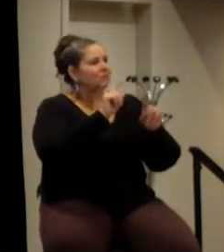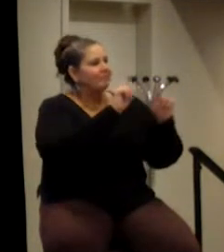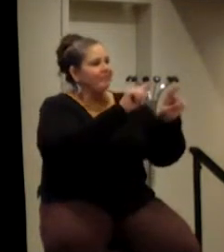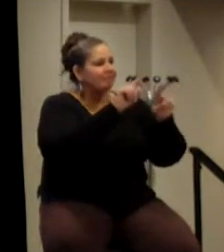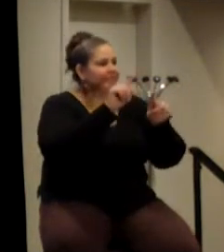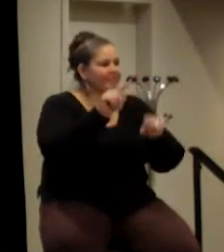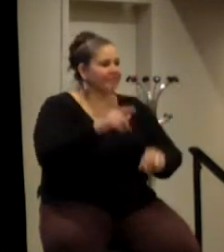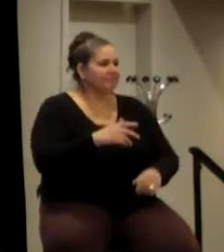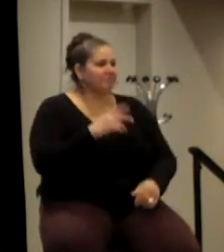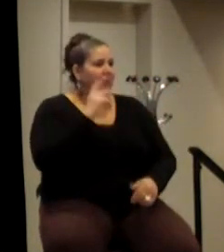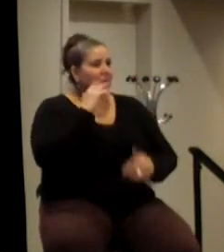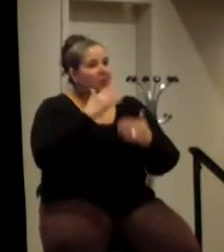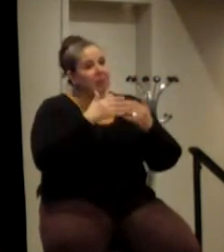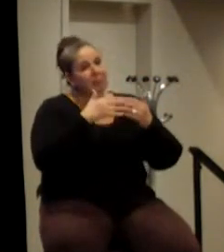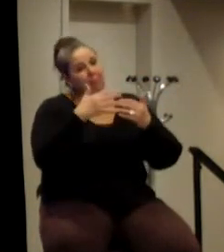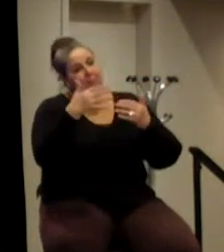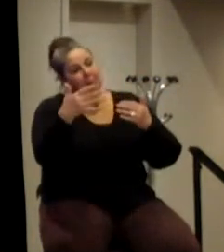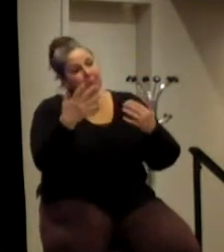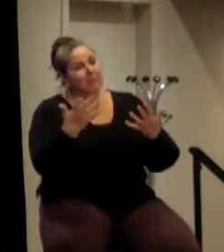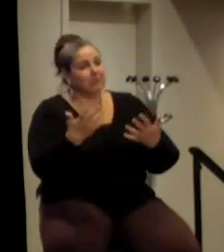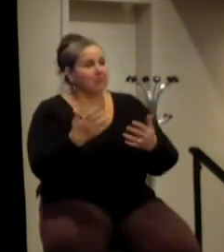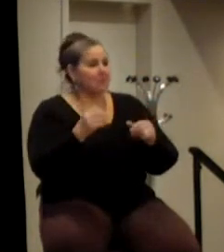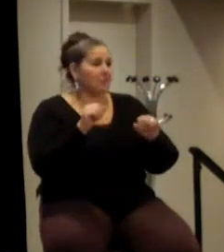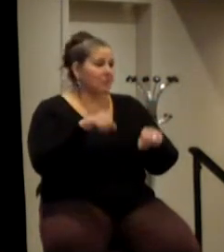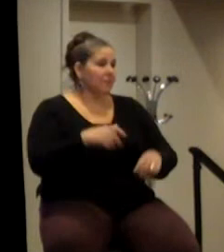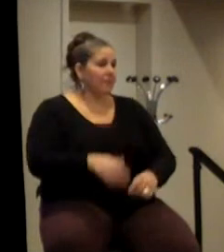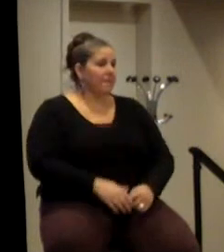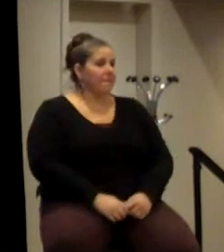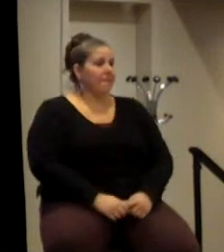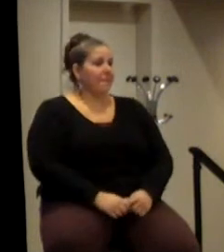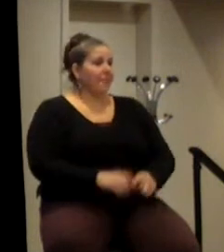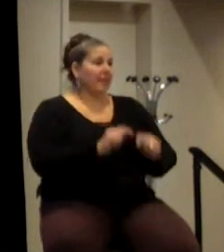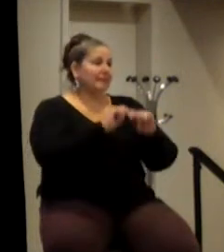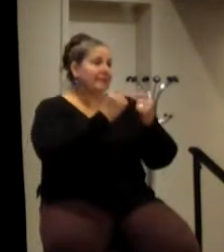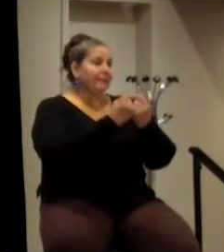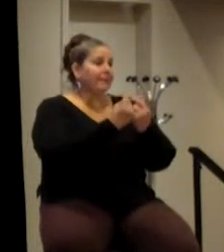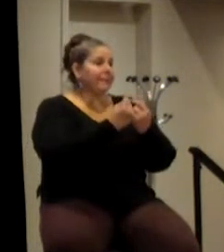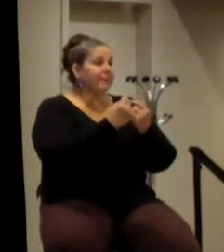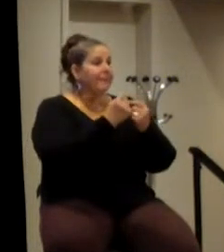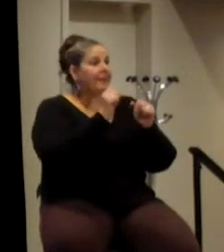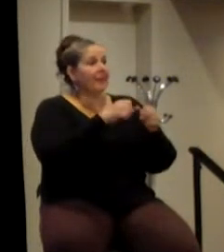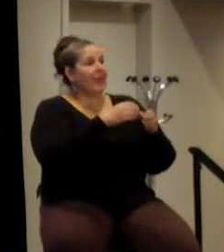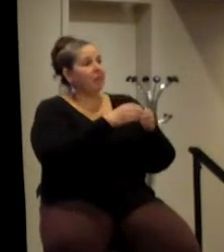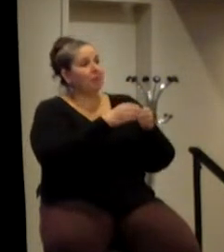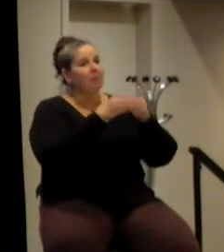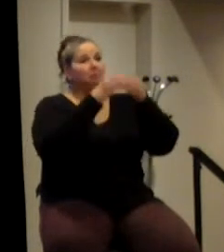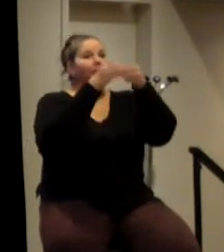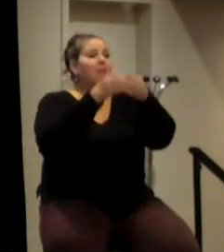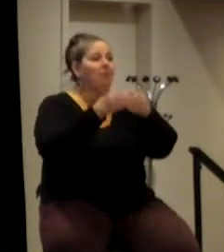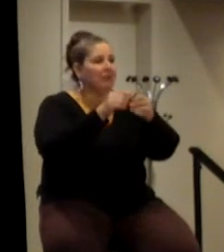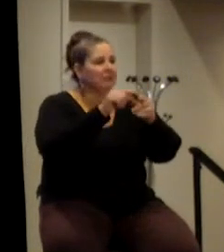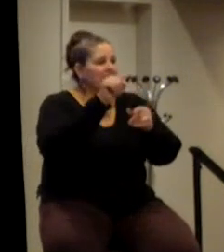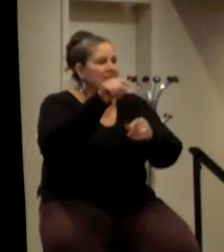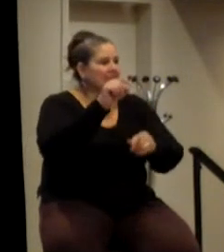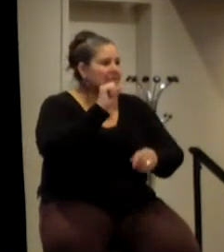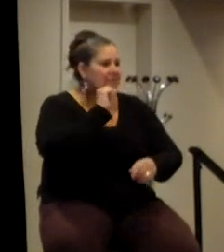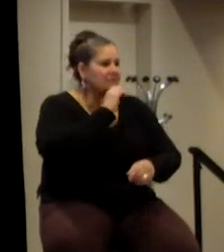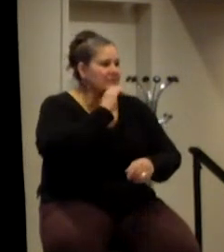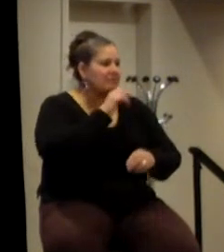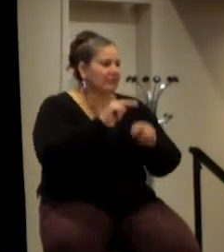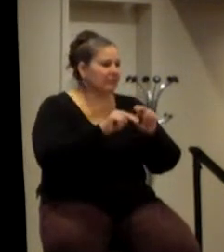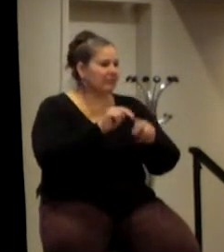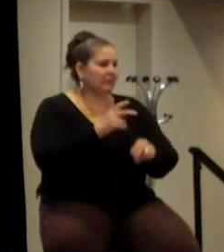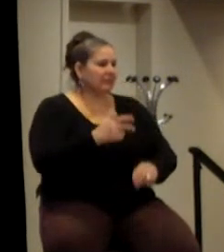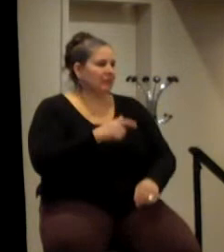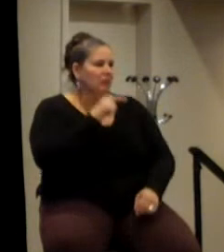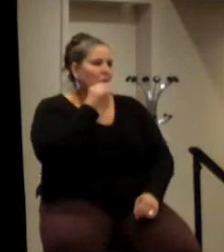activate that. So you need a team, right, that can go do these things. So we can activate other sites. In addition to